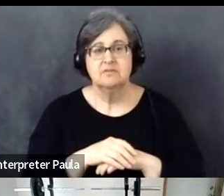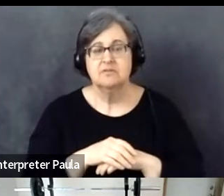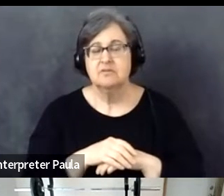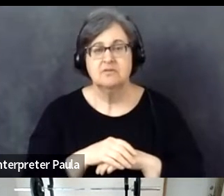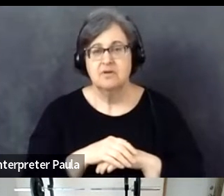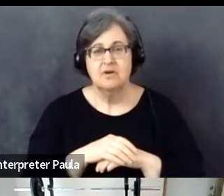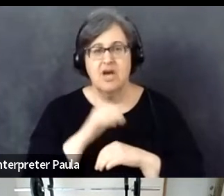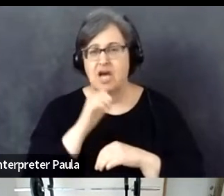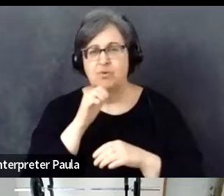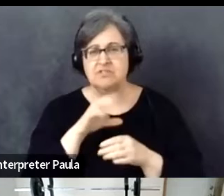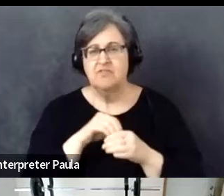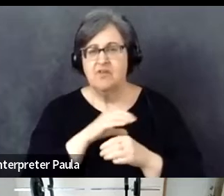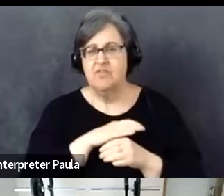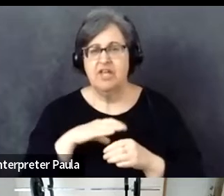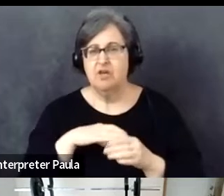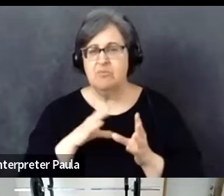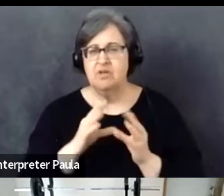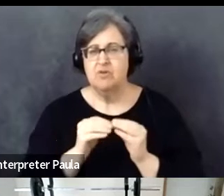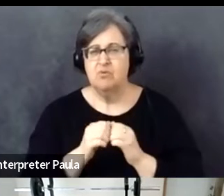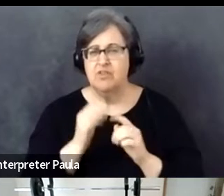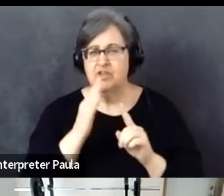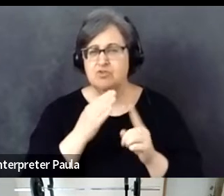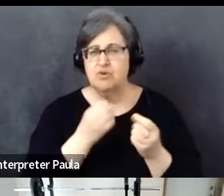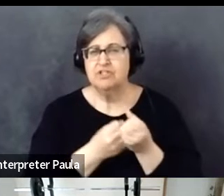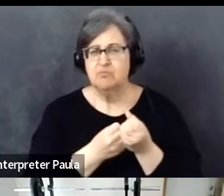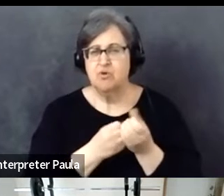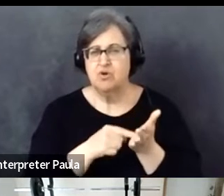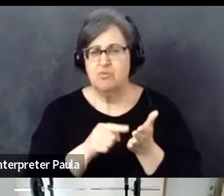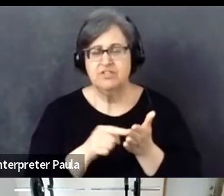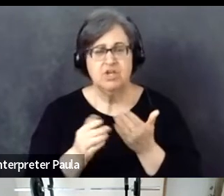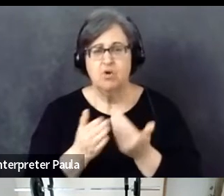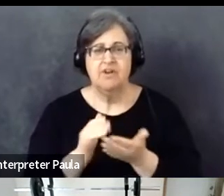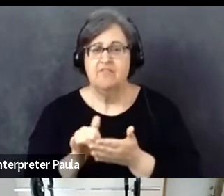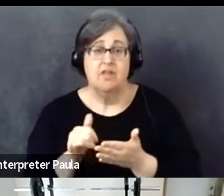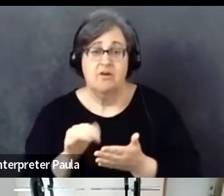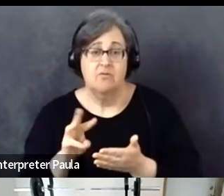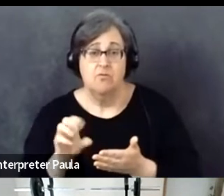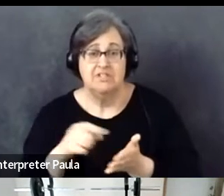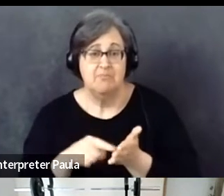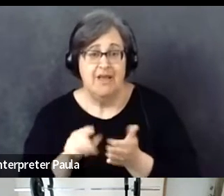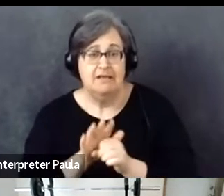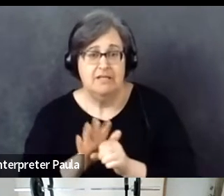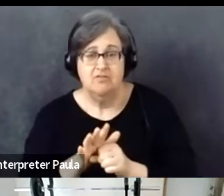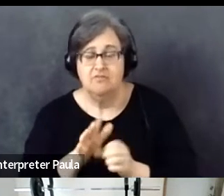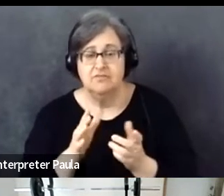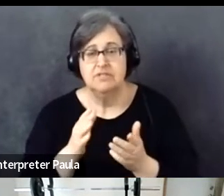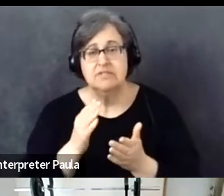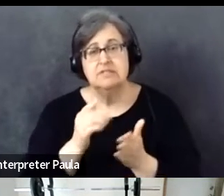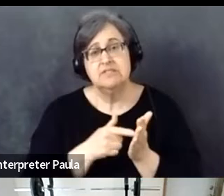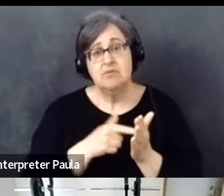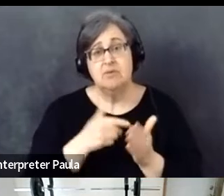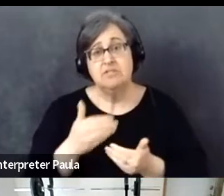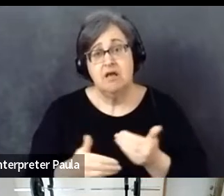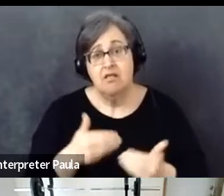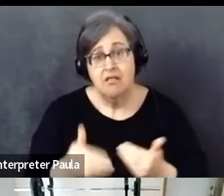wages, about their concern for people being paid enough, whatever that was. And sometimes there was action and things move forward, and we're